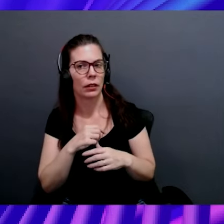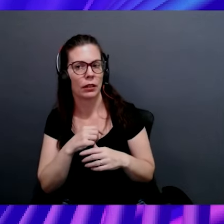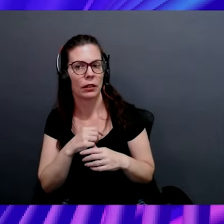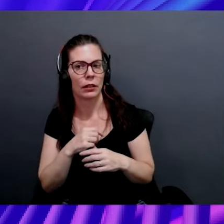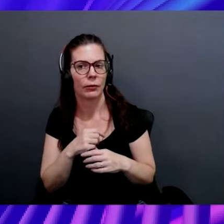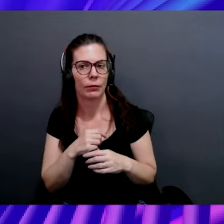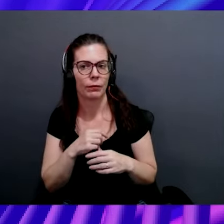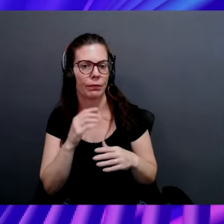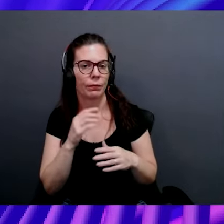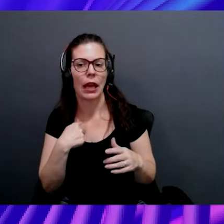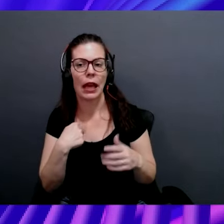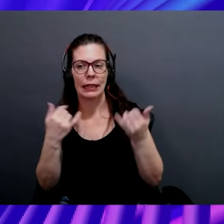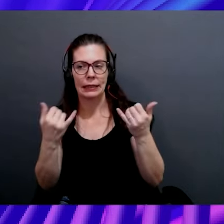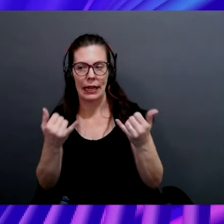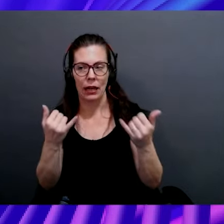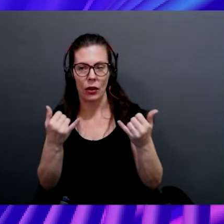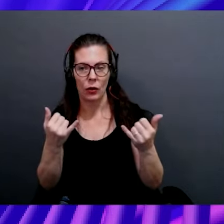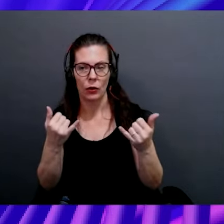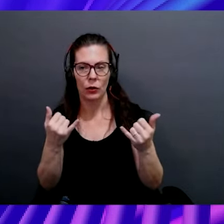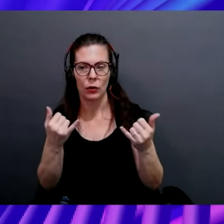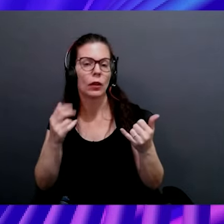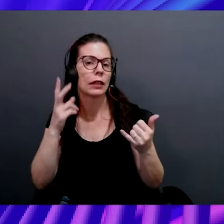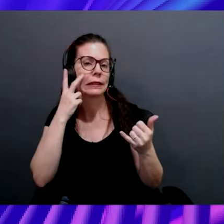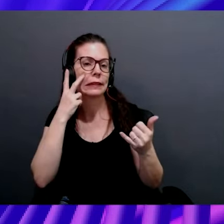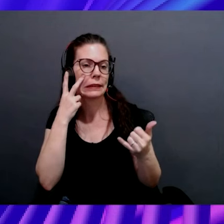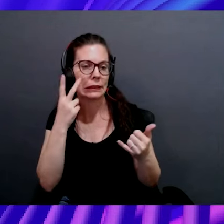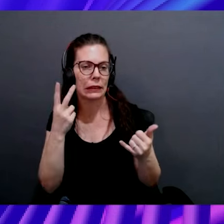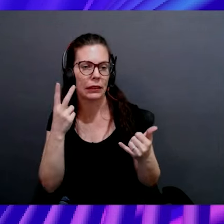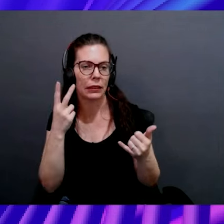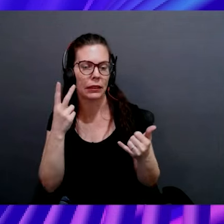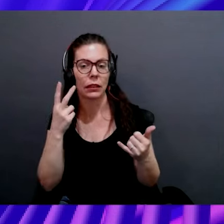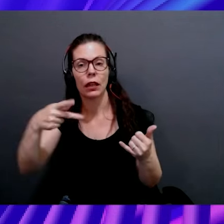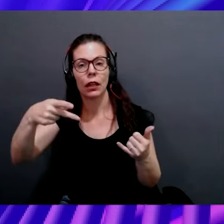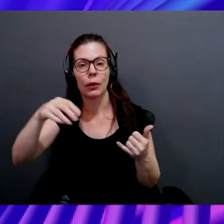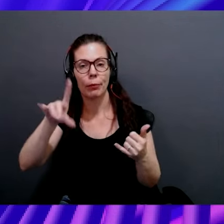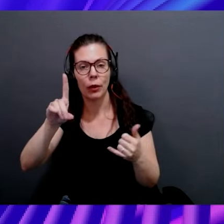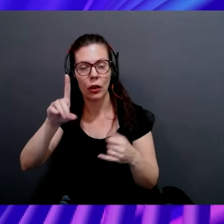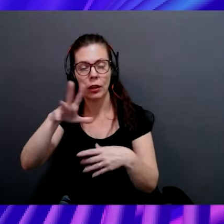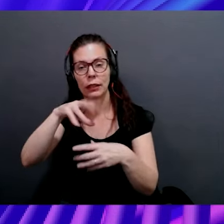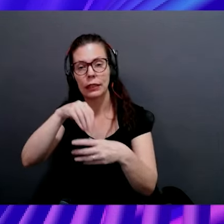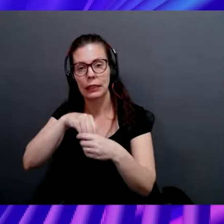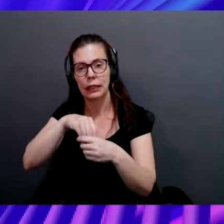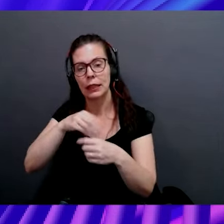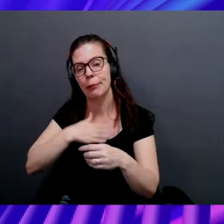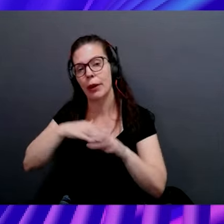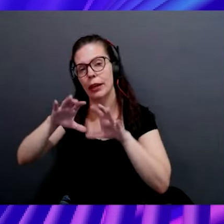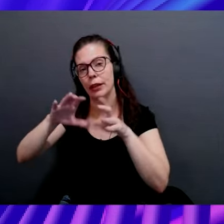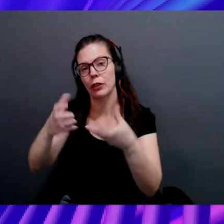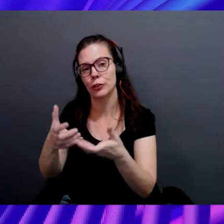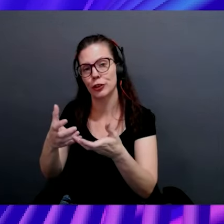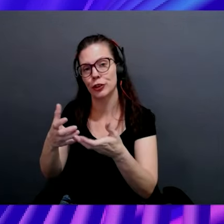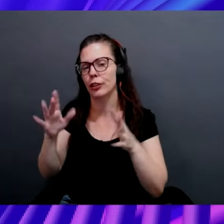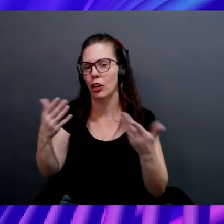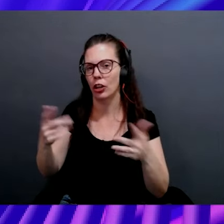I am now seeing that pods in my cluster are